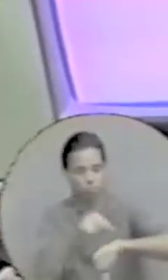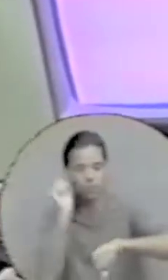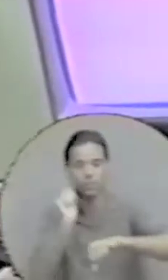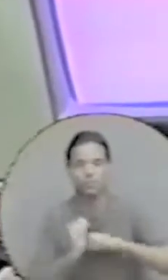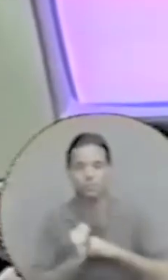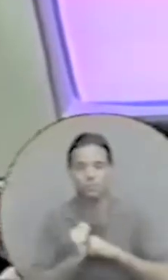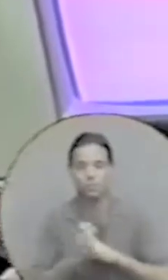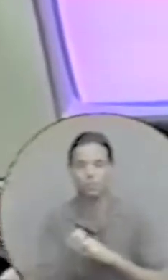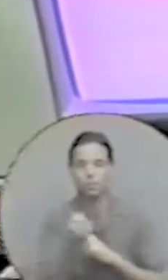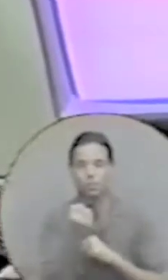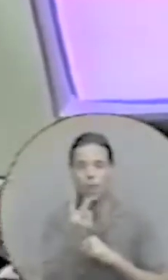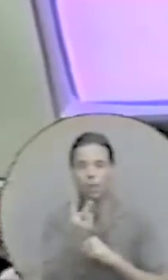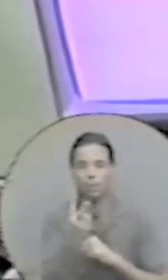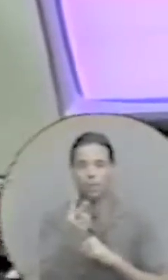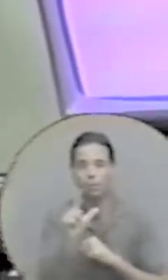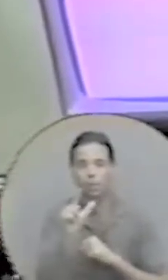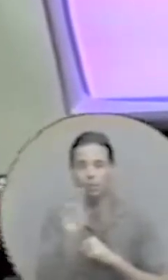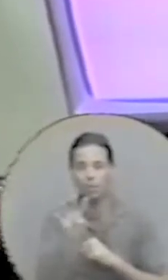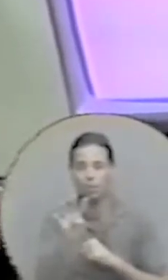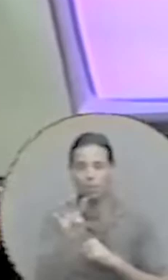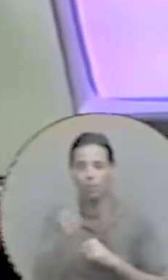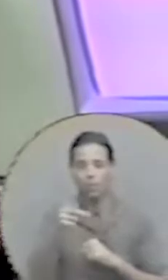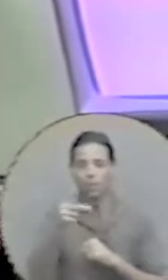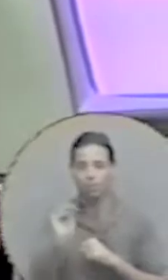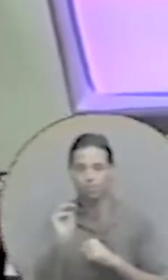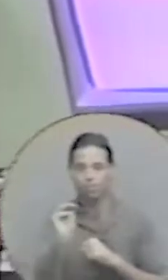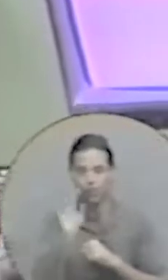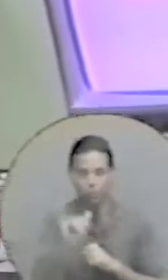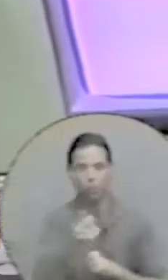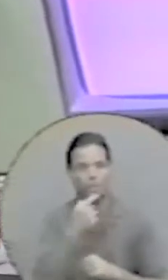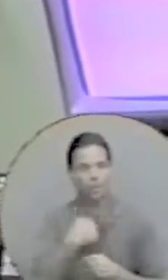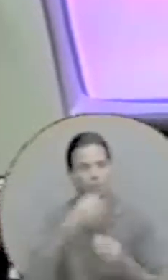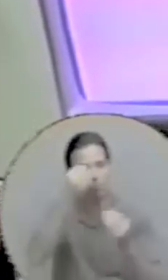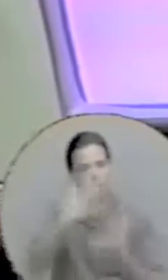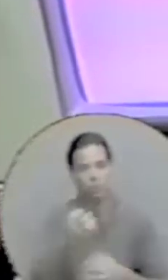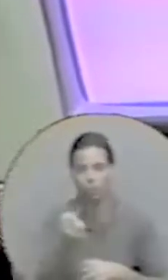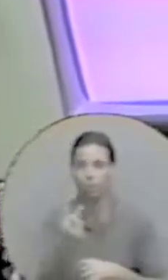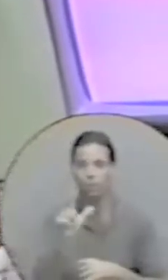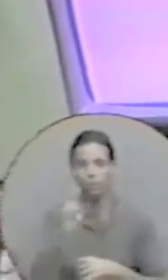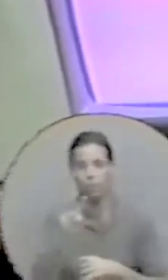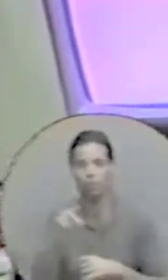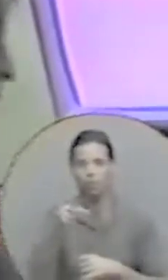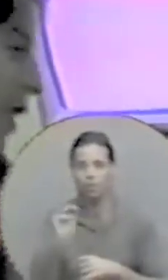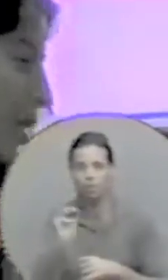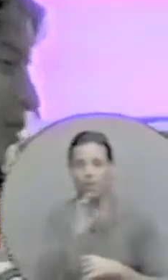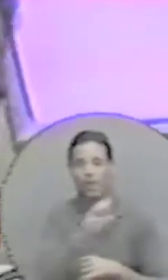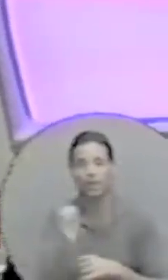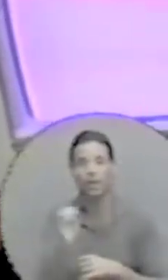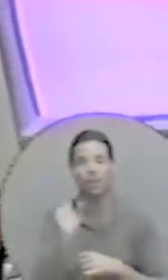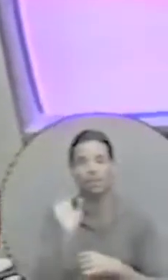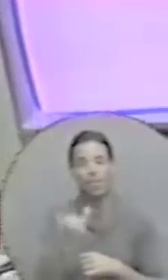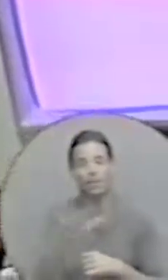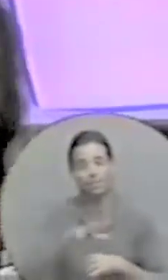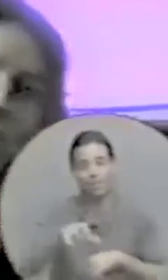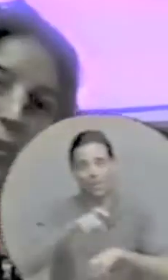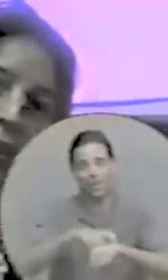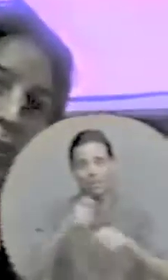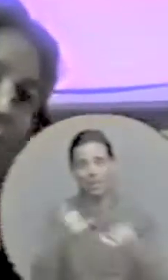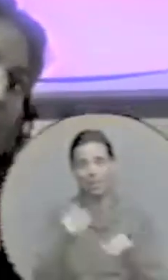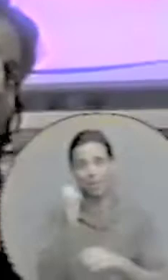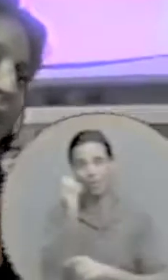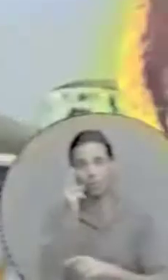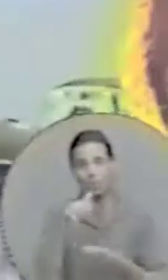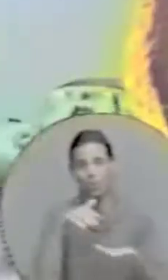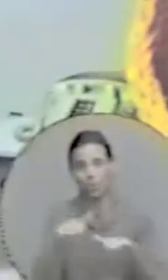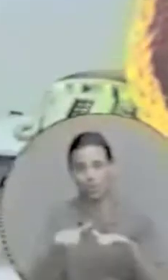button. 12:24 p.m. So it tells me it's 12:24 p.m., and that is about time for my